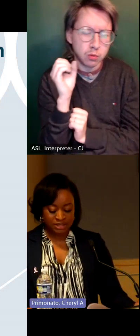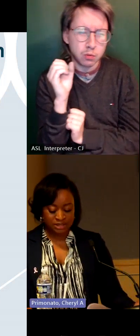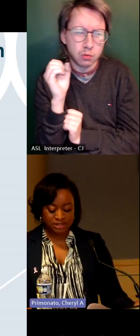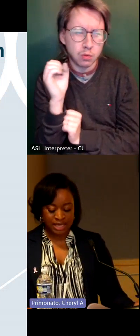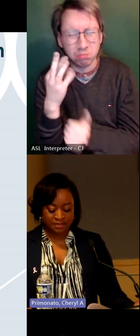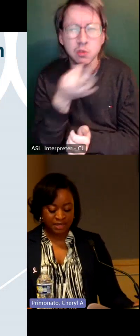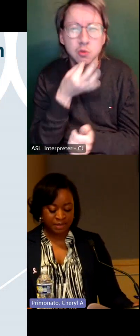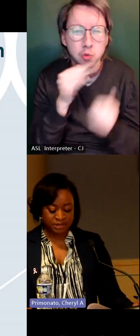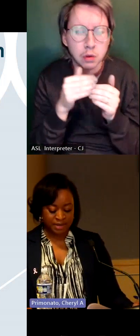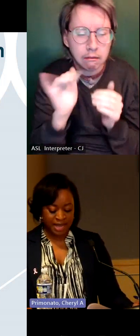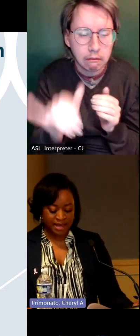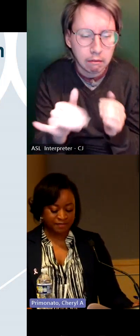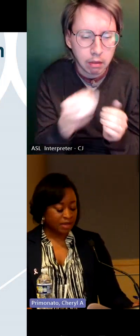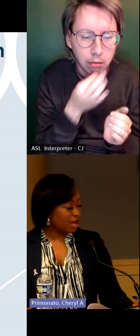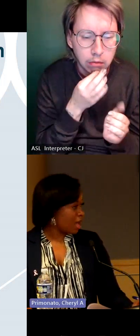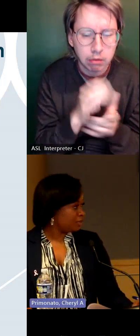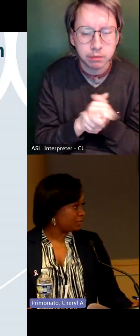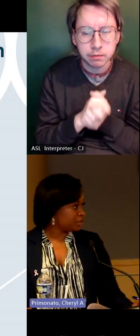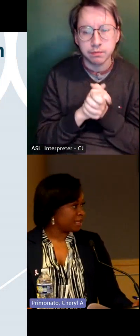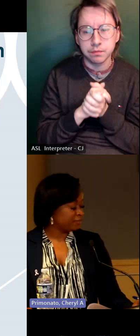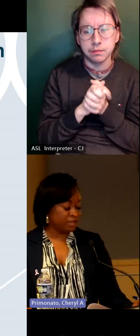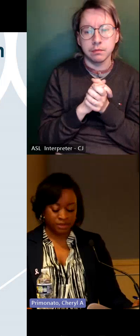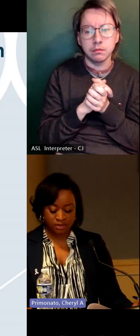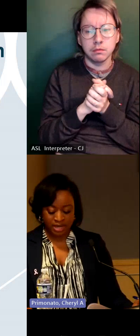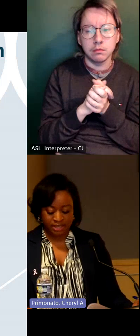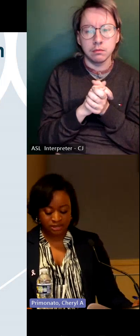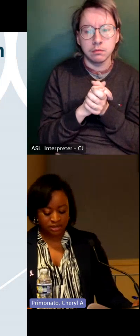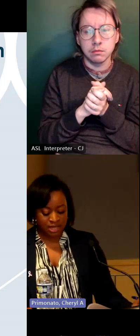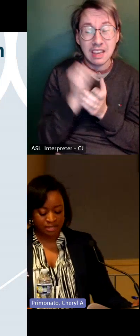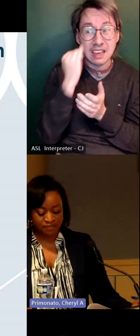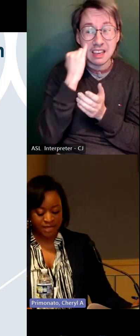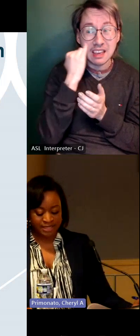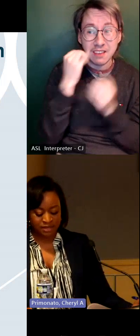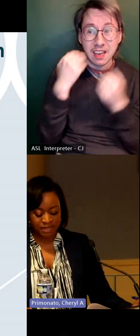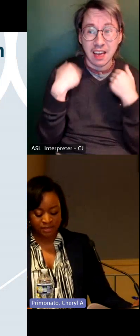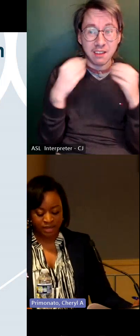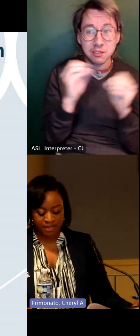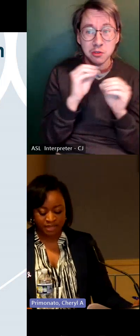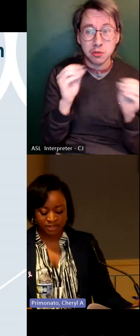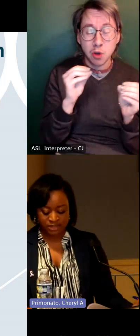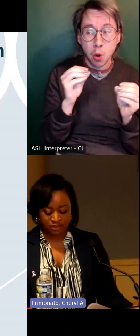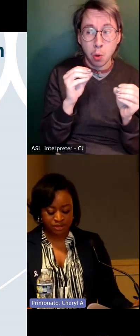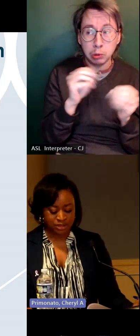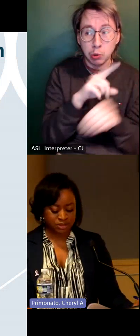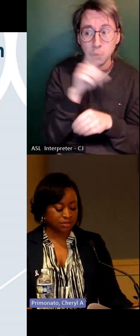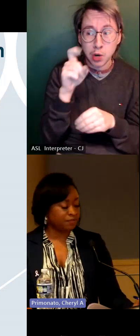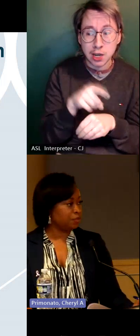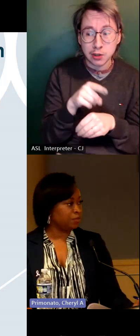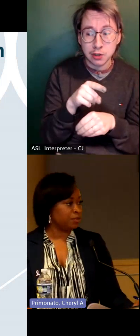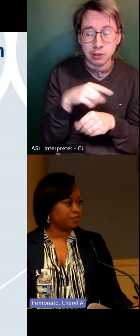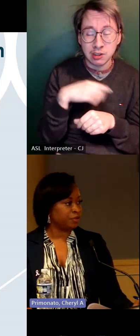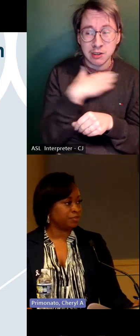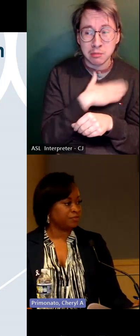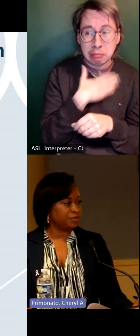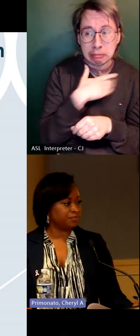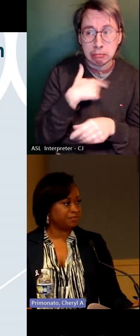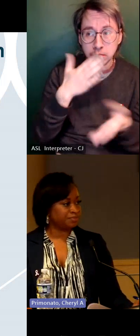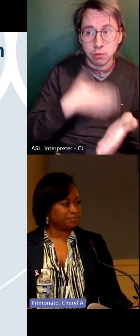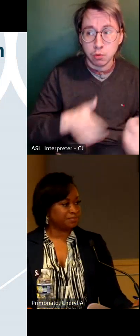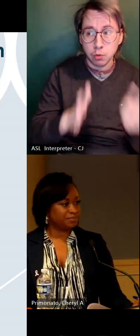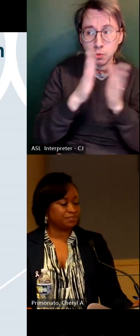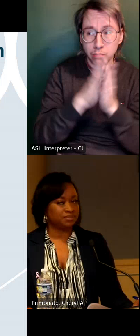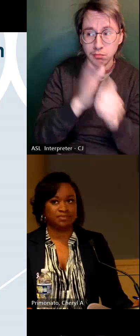Subject to any questions that committee members may have, I would respectfully request that the Finance Committee recommend this resolution to the full board for